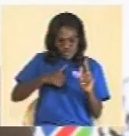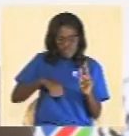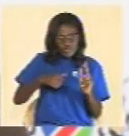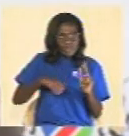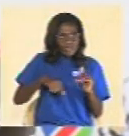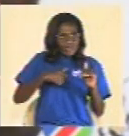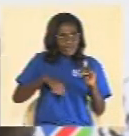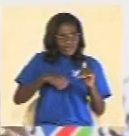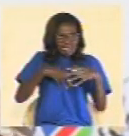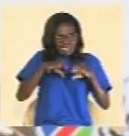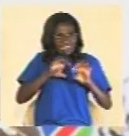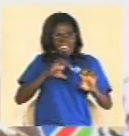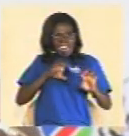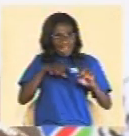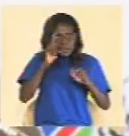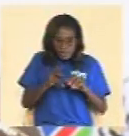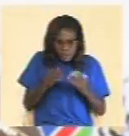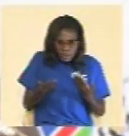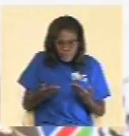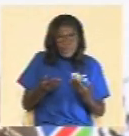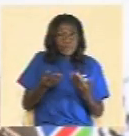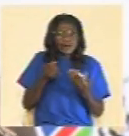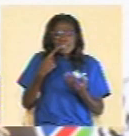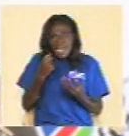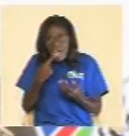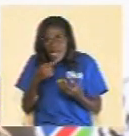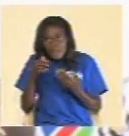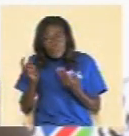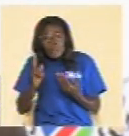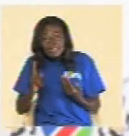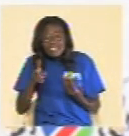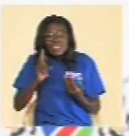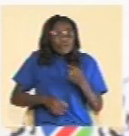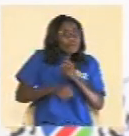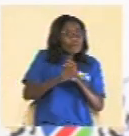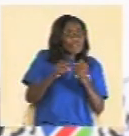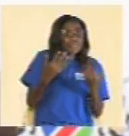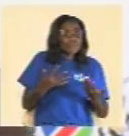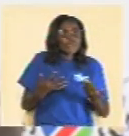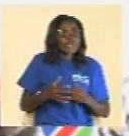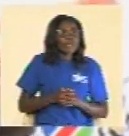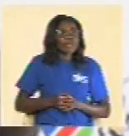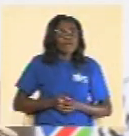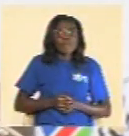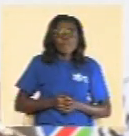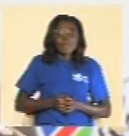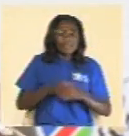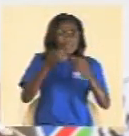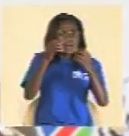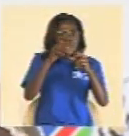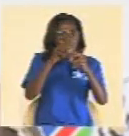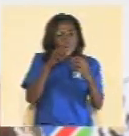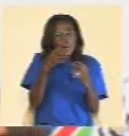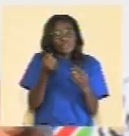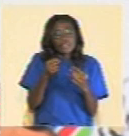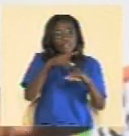and care toward commemoration of World Leprosy Day in Namibia. We have guests in the studio, of course, Dr. Aitembu,